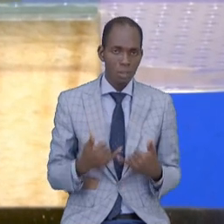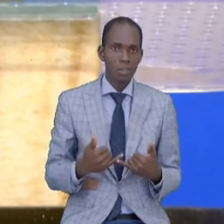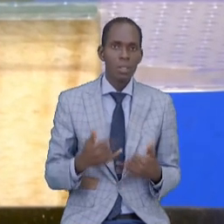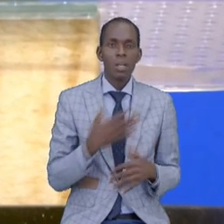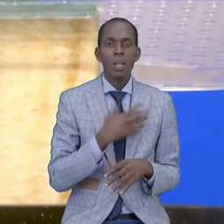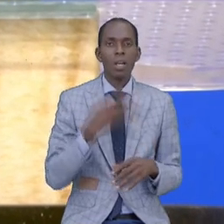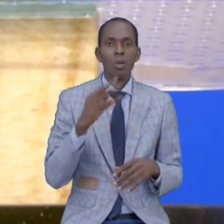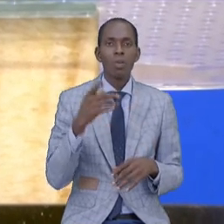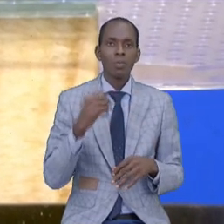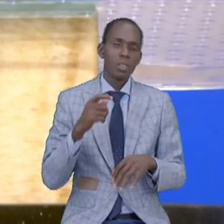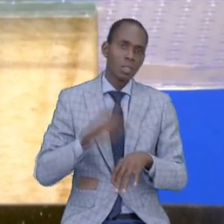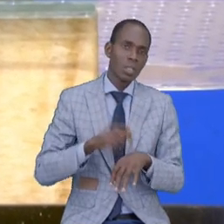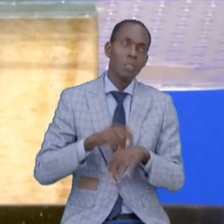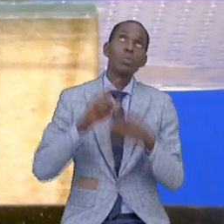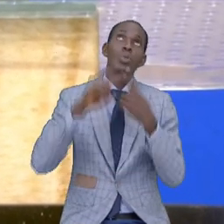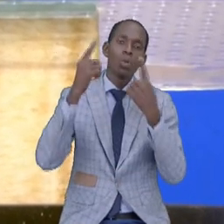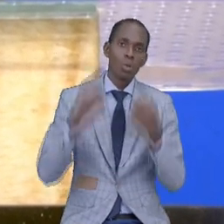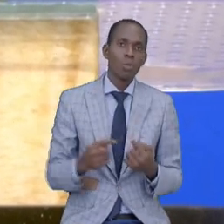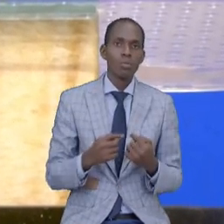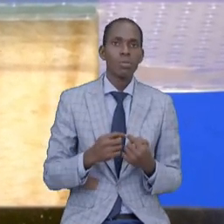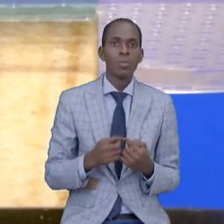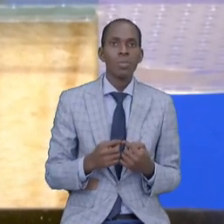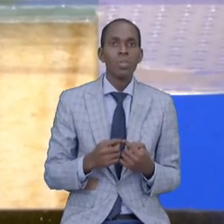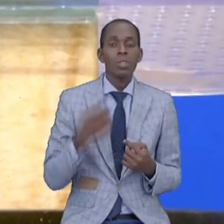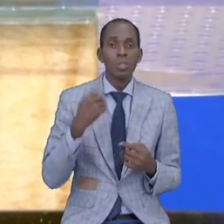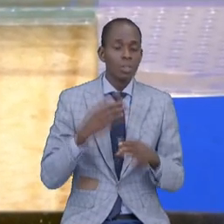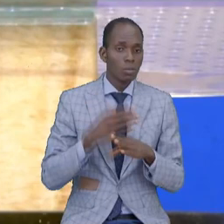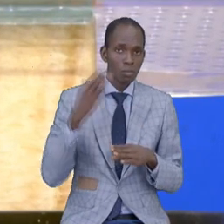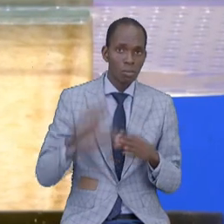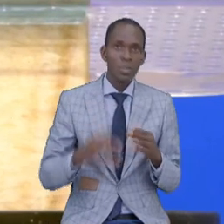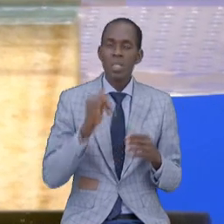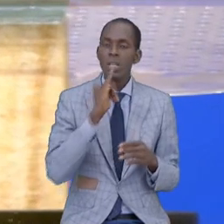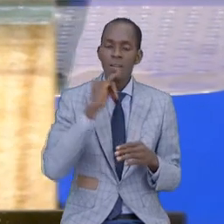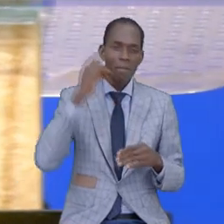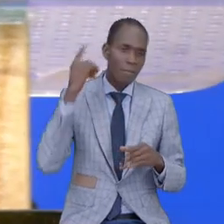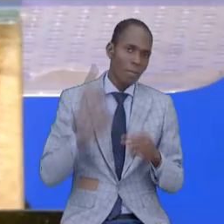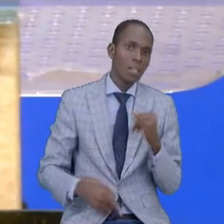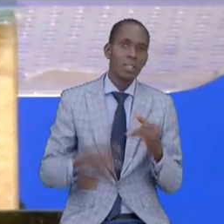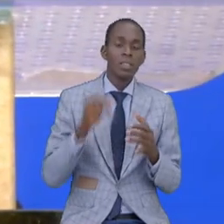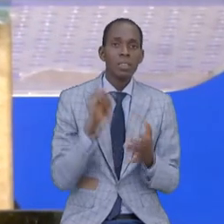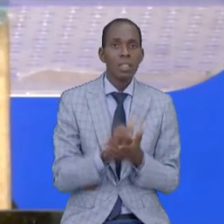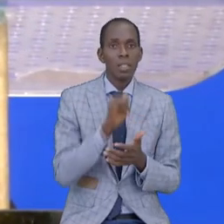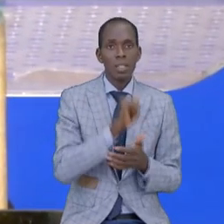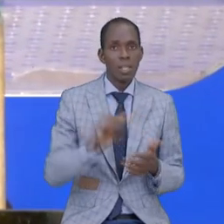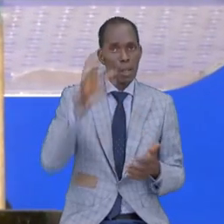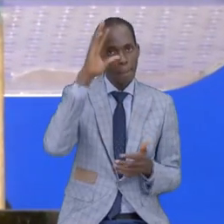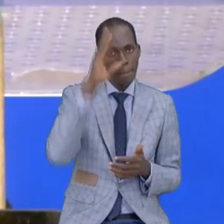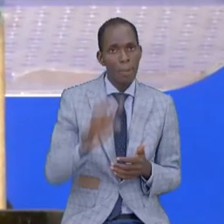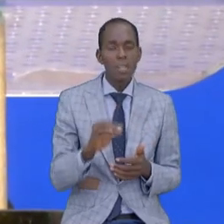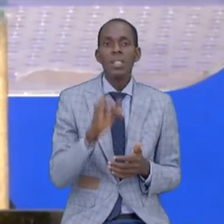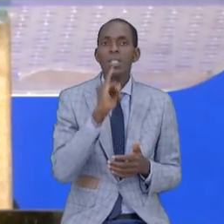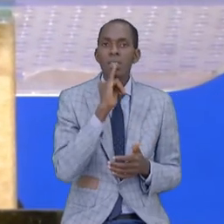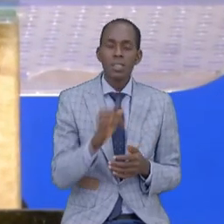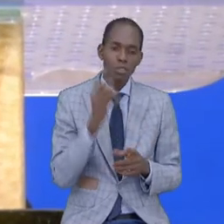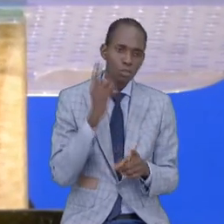and for the time to come, the conclusion is final, that a man is justified